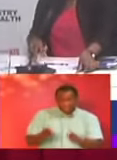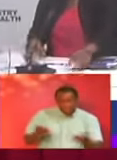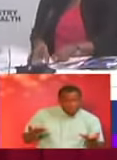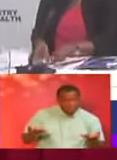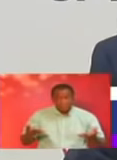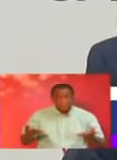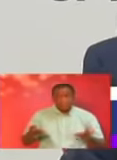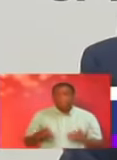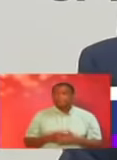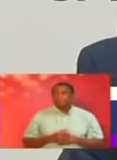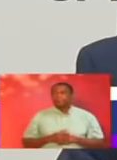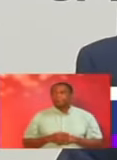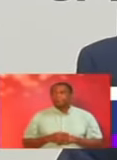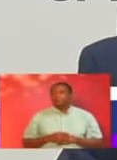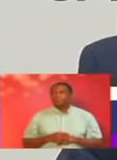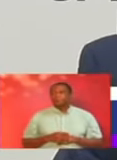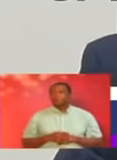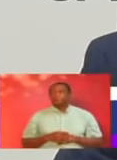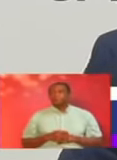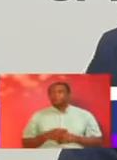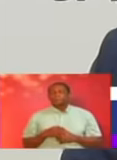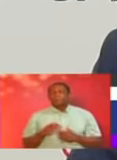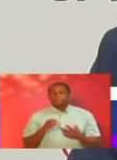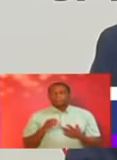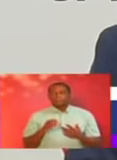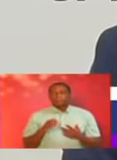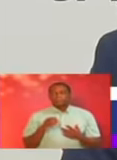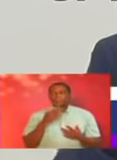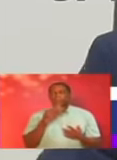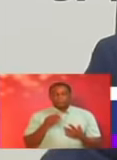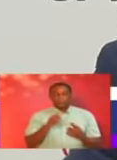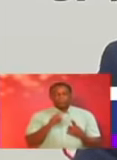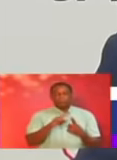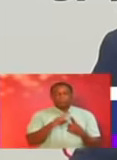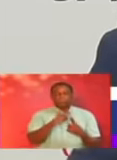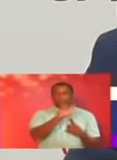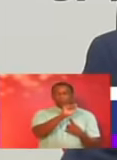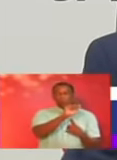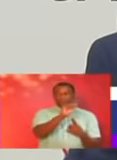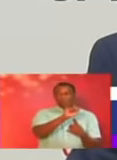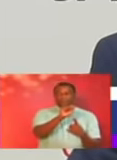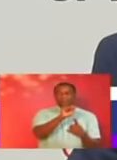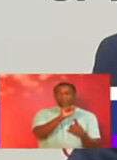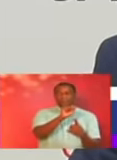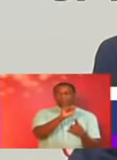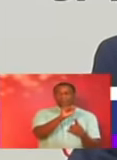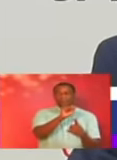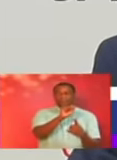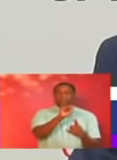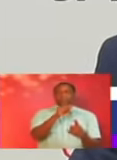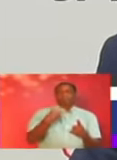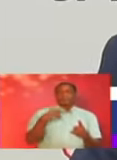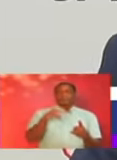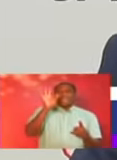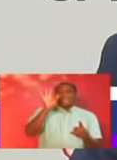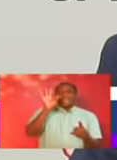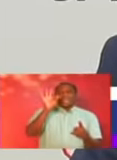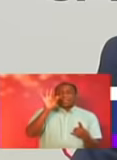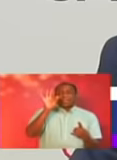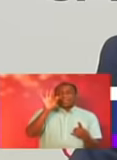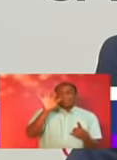the AstraZeneca rollout. Okay. So the reason for choosing 9 mass vaccination sites for the AstraZeneca